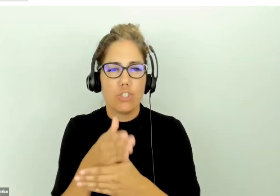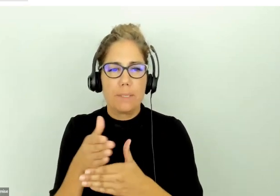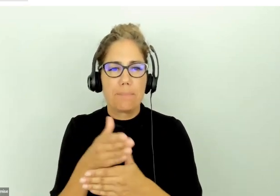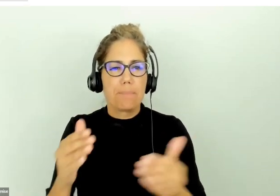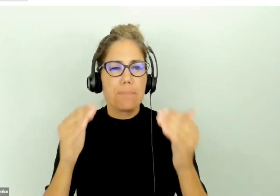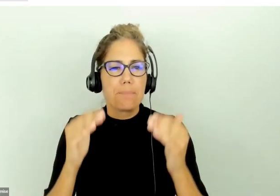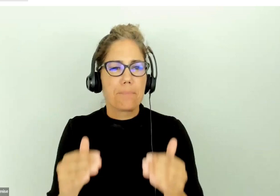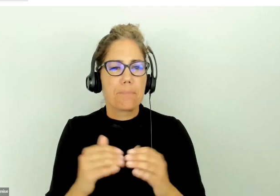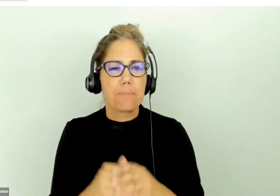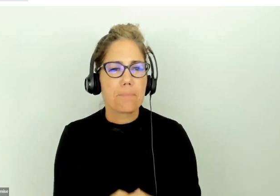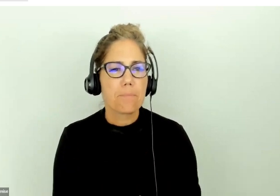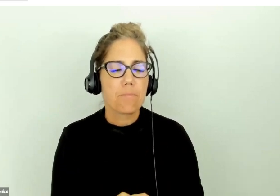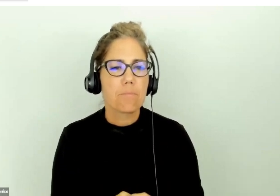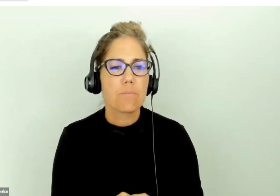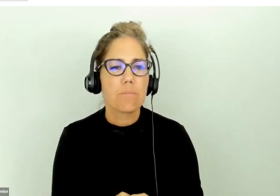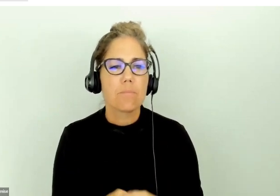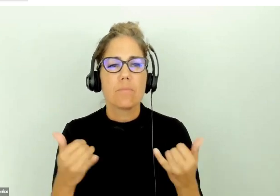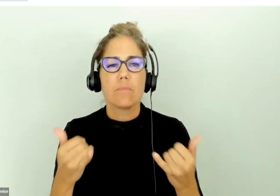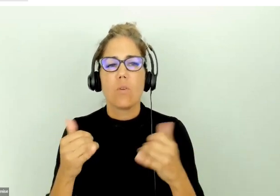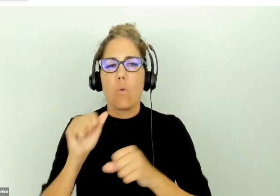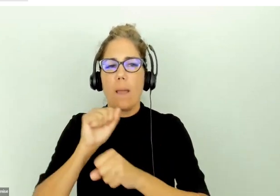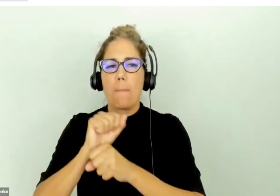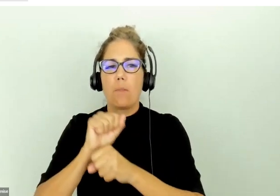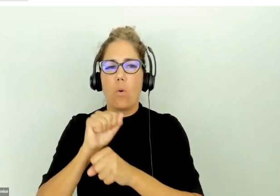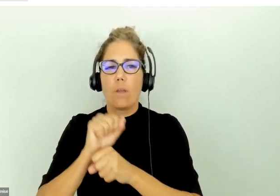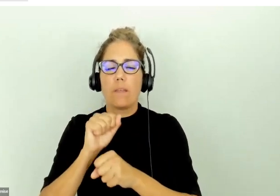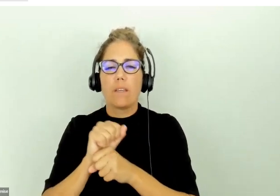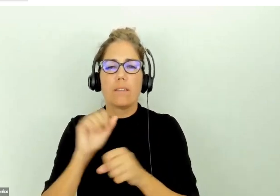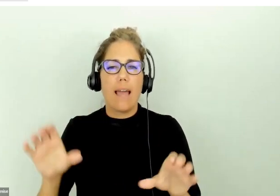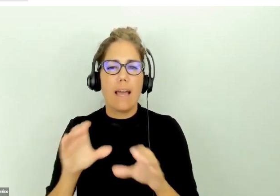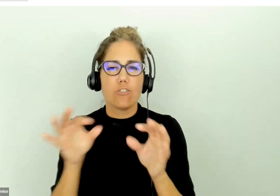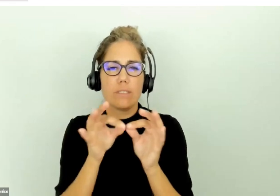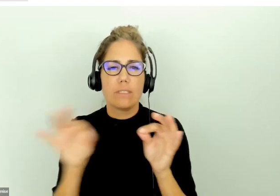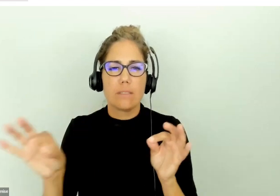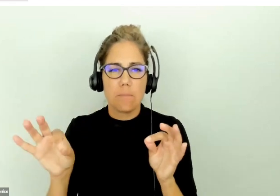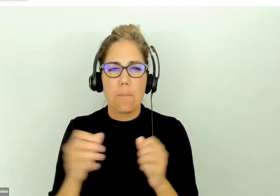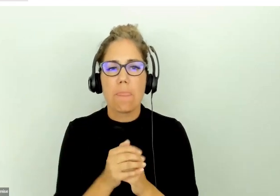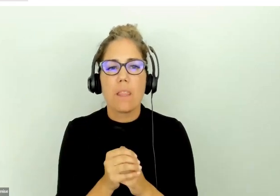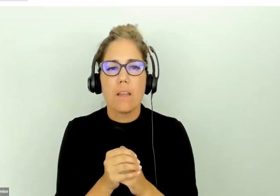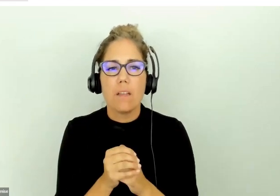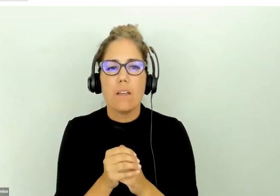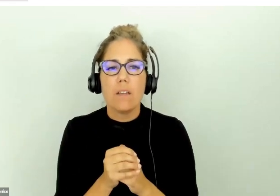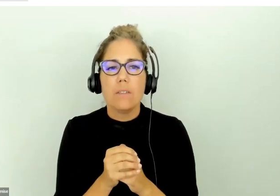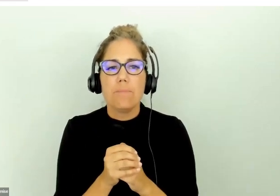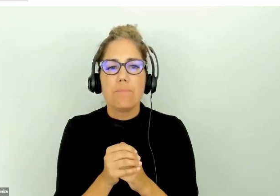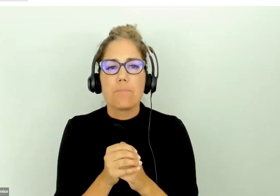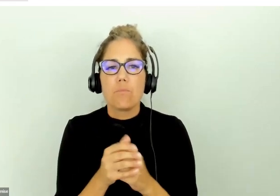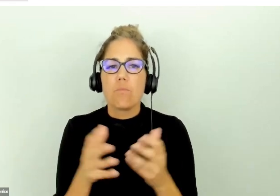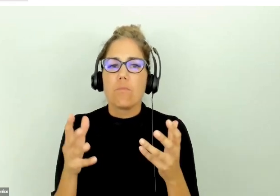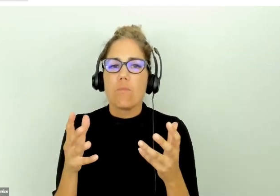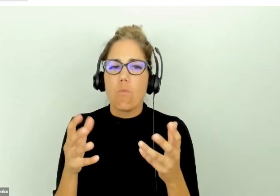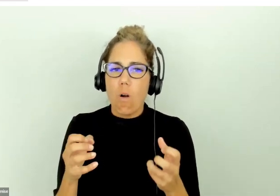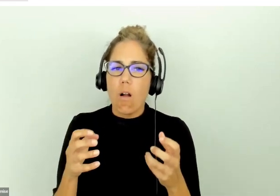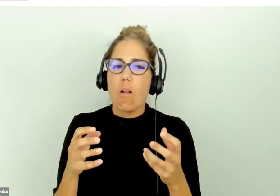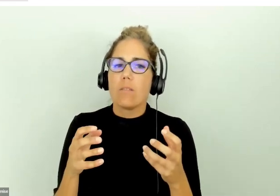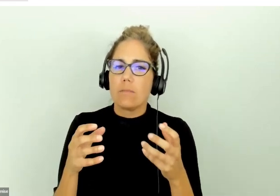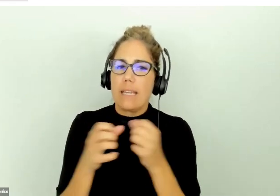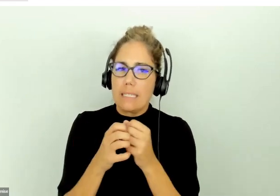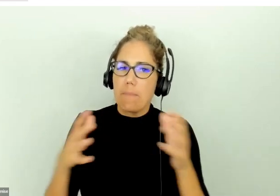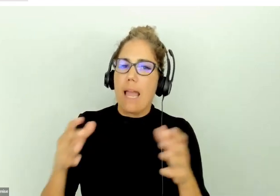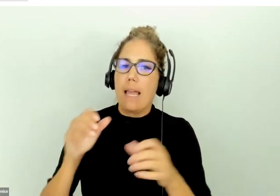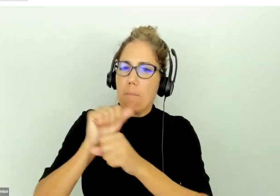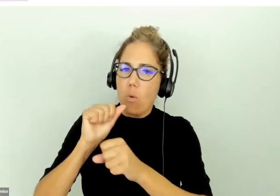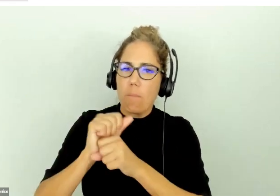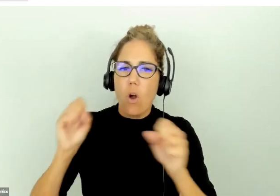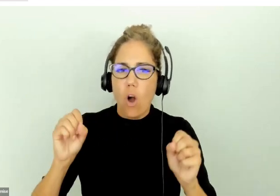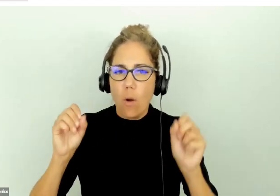Our next focus area is employment. And our action statement is to expand employment opportunities that recognize the